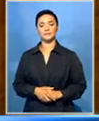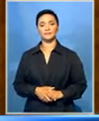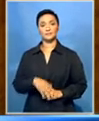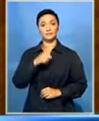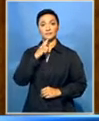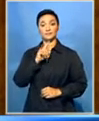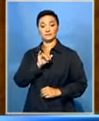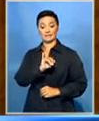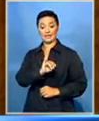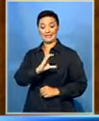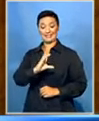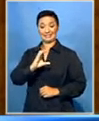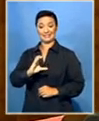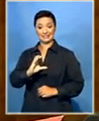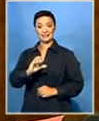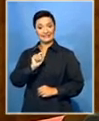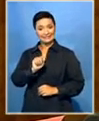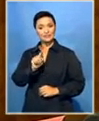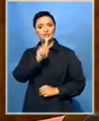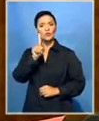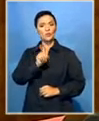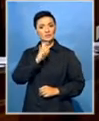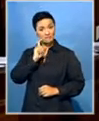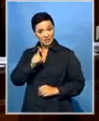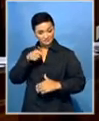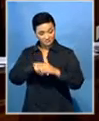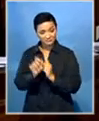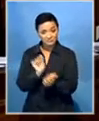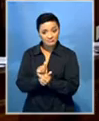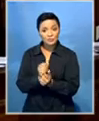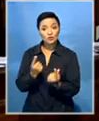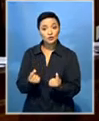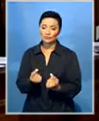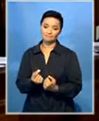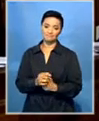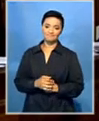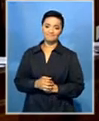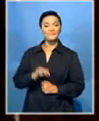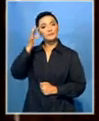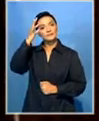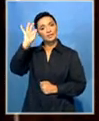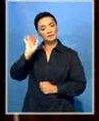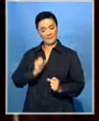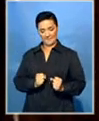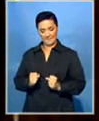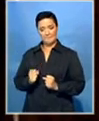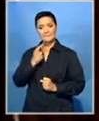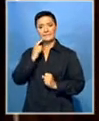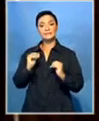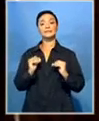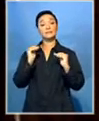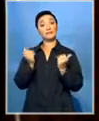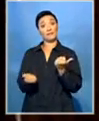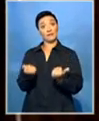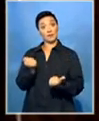the ICC. That's the answer to the question in the case. However, government maintains if the High Court